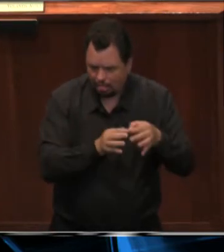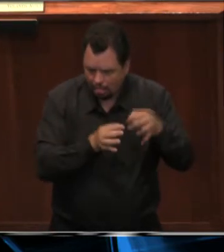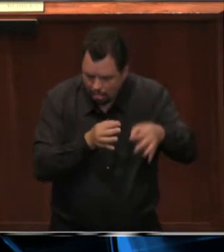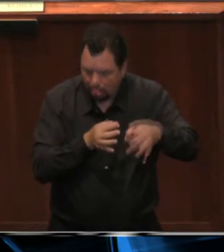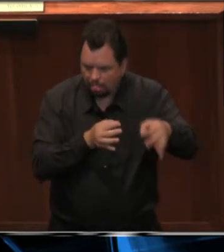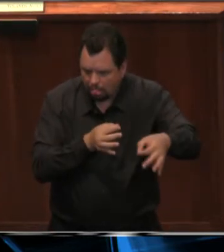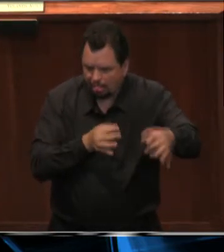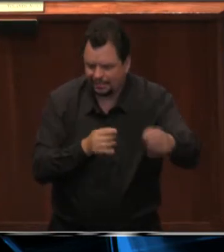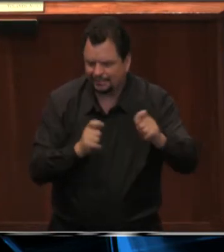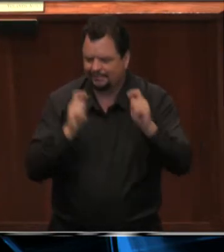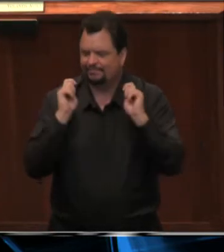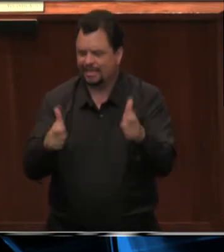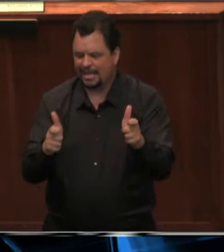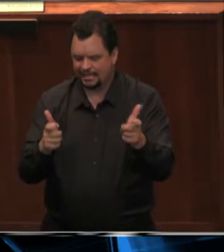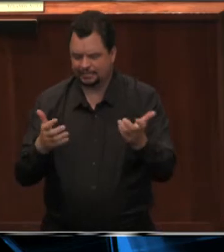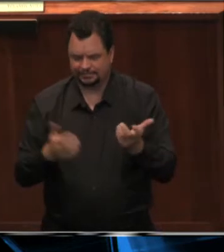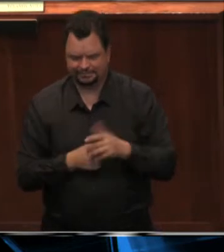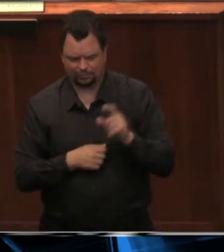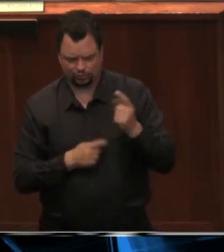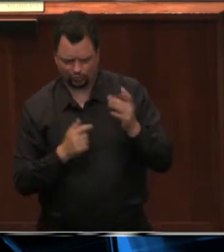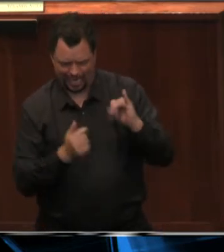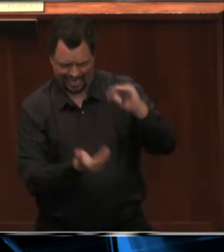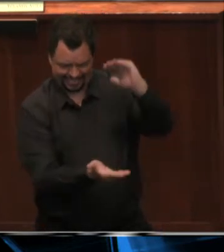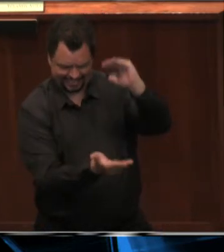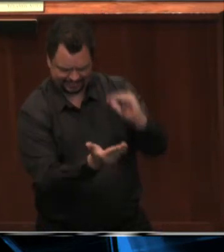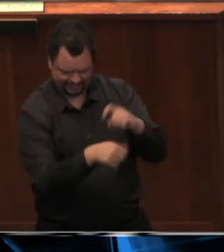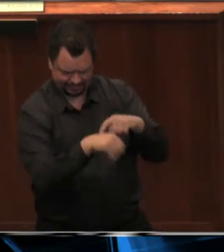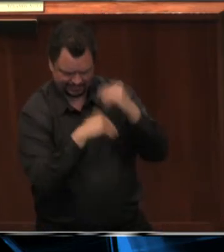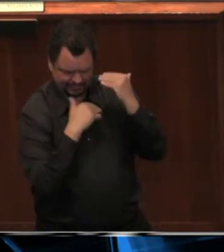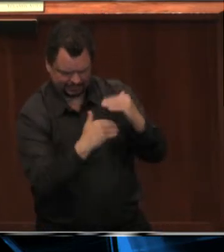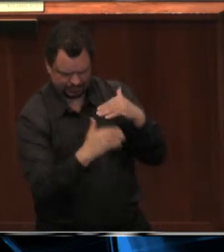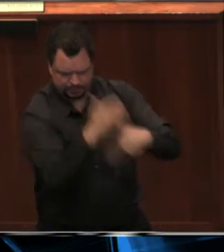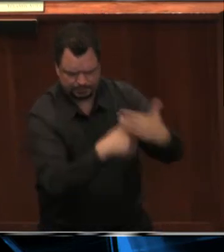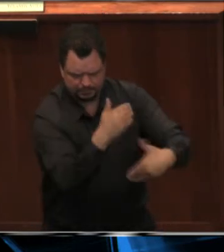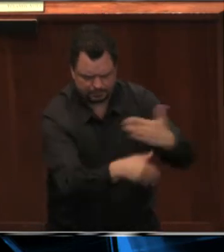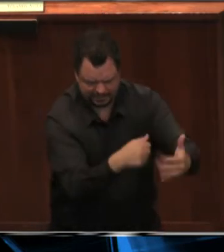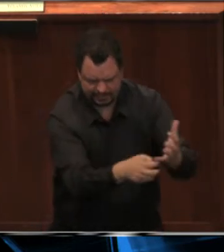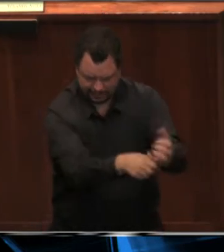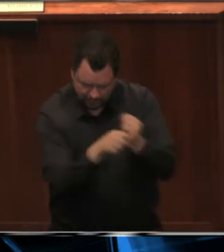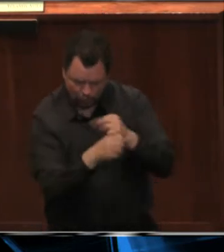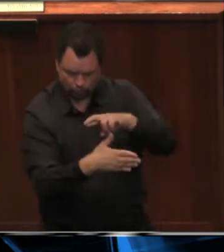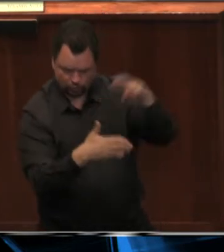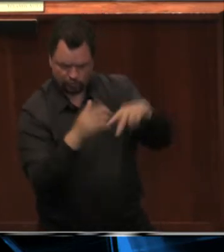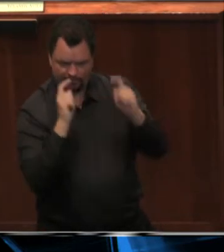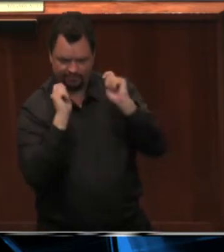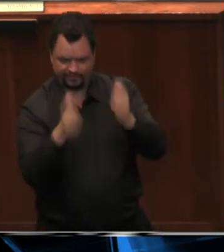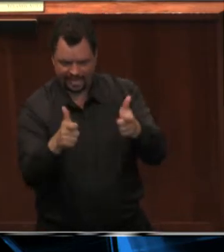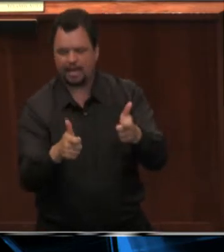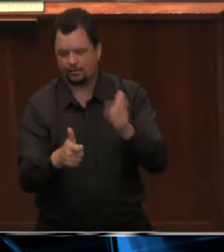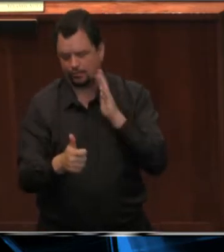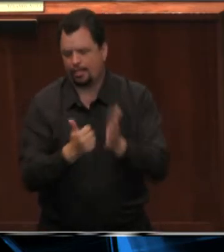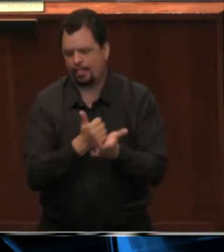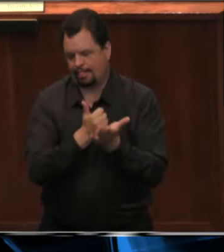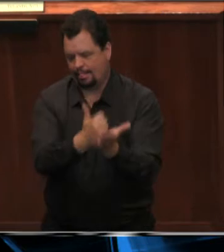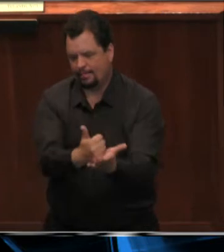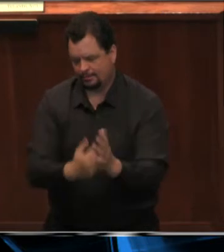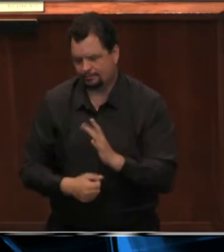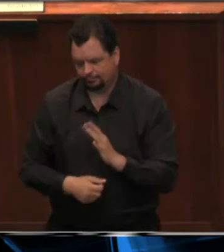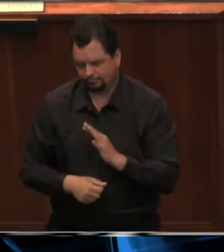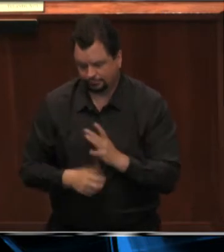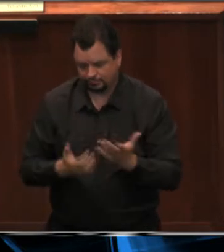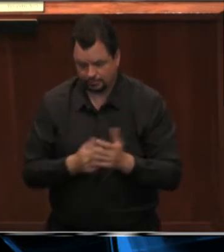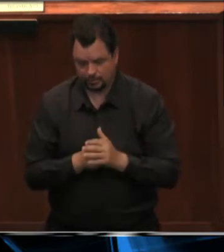good quarantine and isolation advice based on lab results. So we are seeing an increase in the turnaround time for